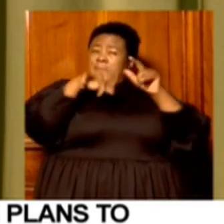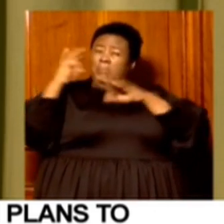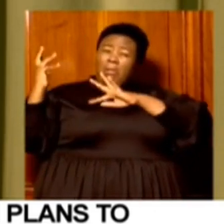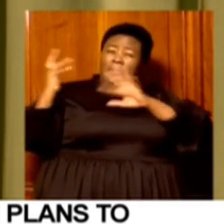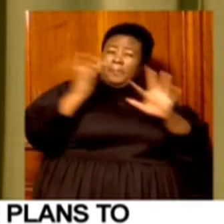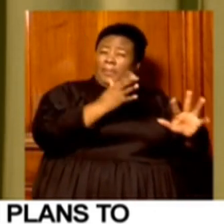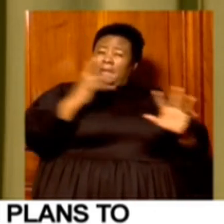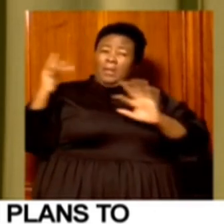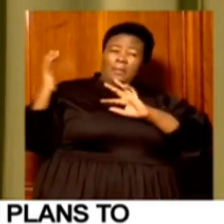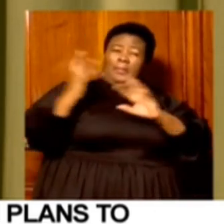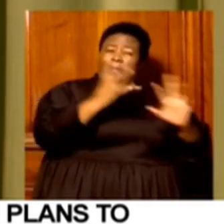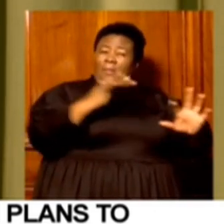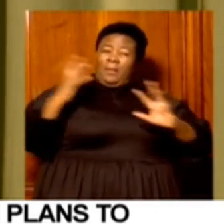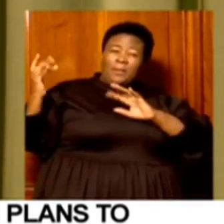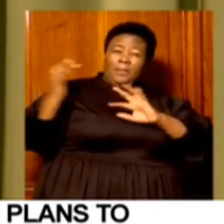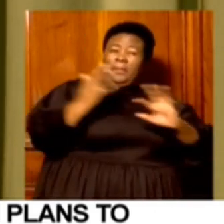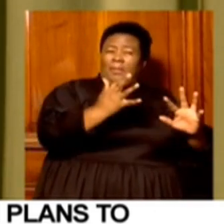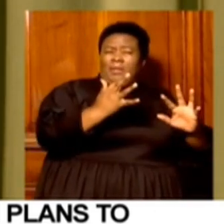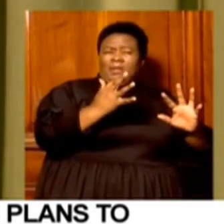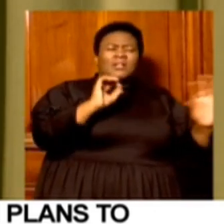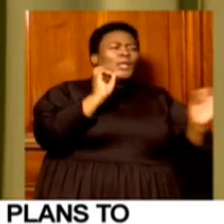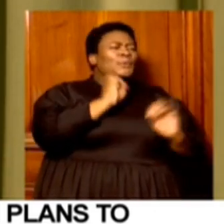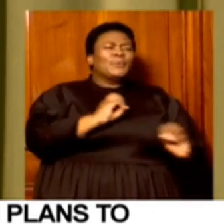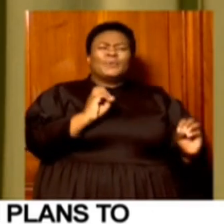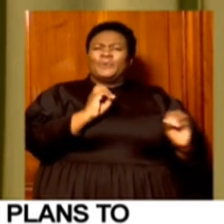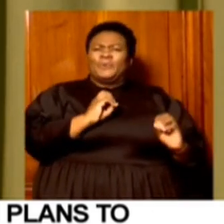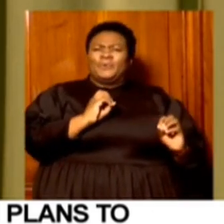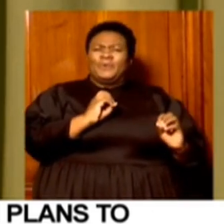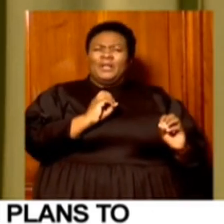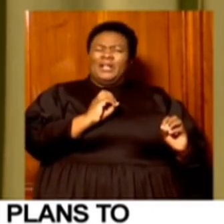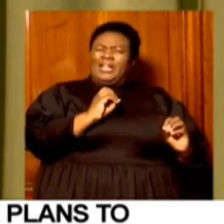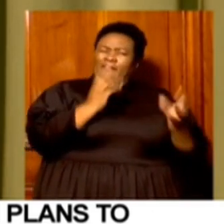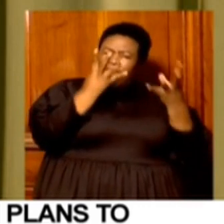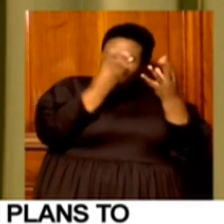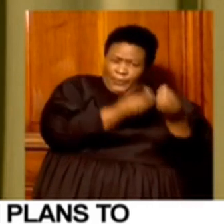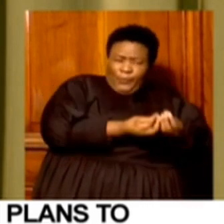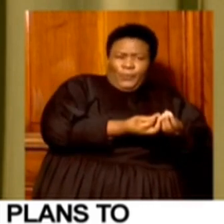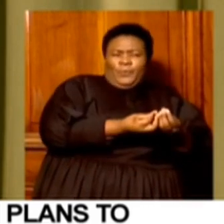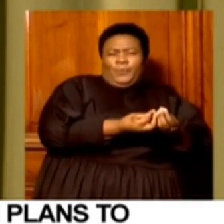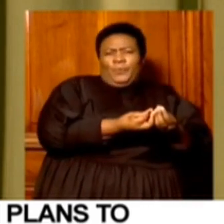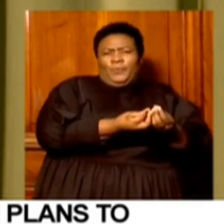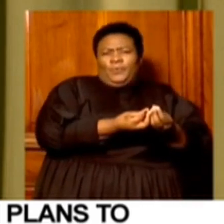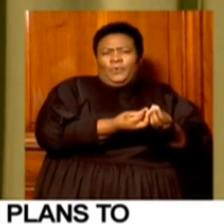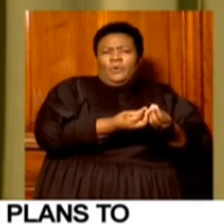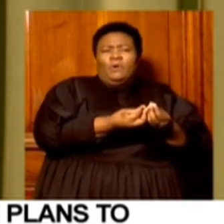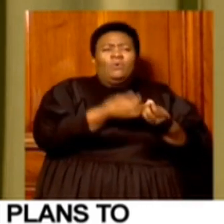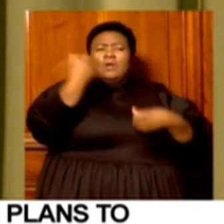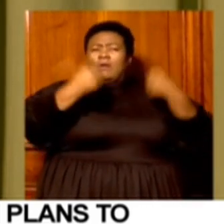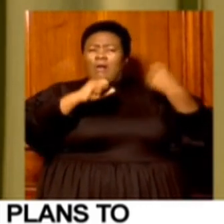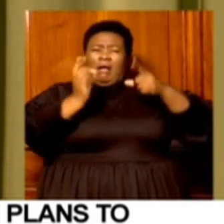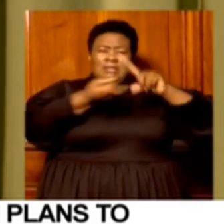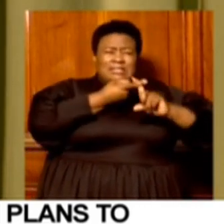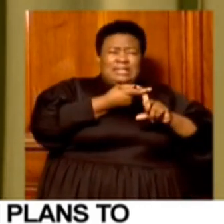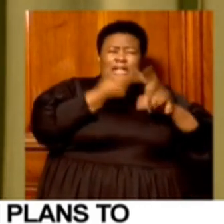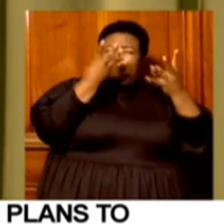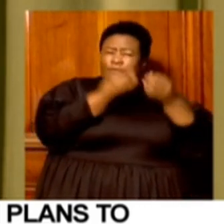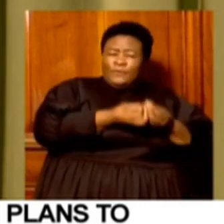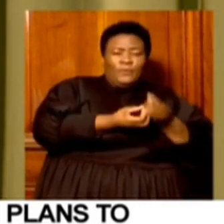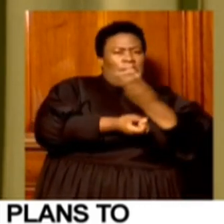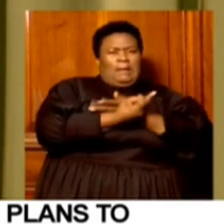from people who were injured or who had suffered from car accidents. So